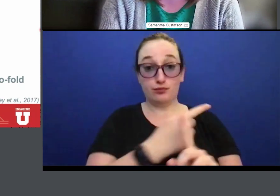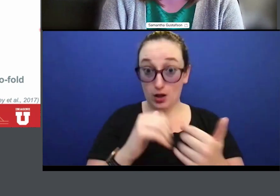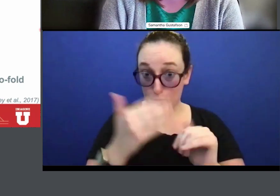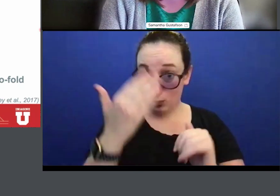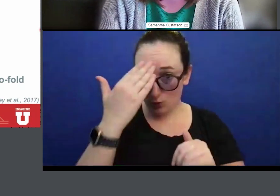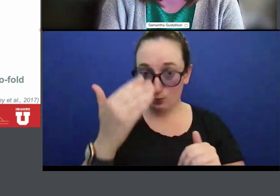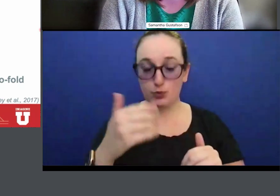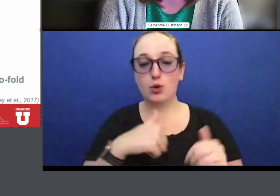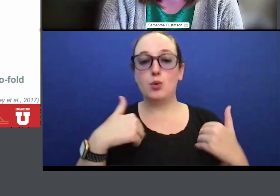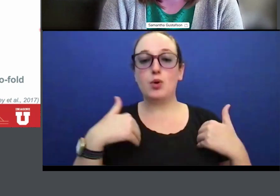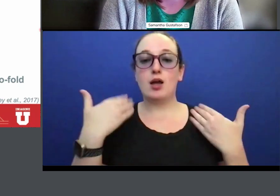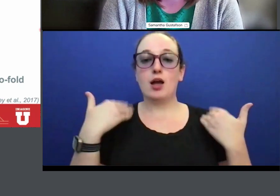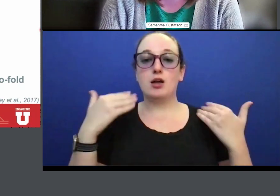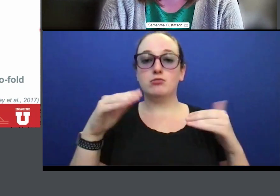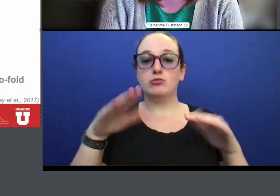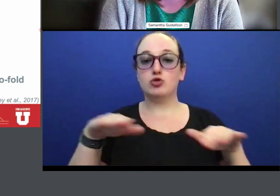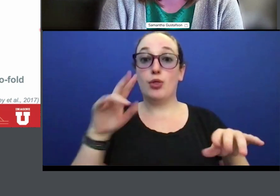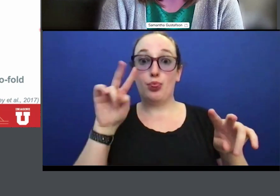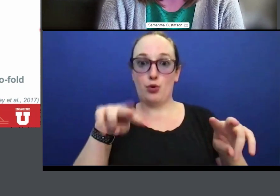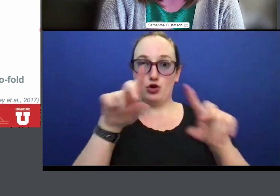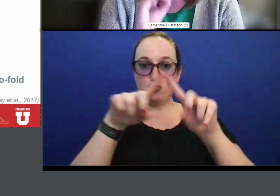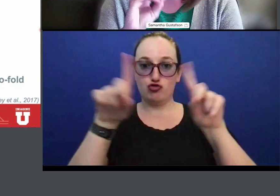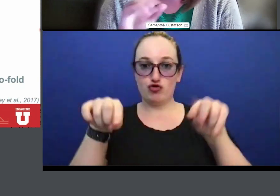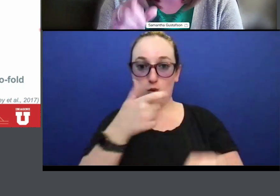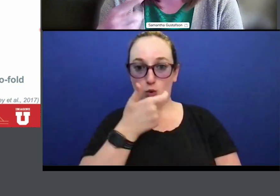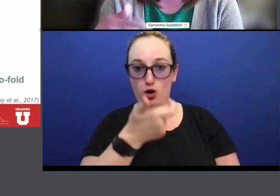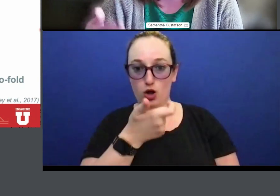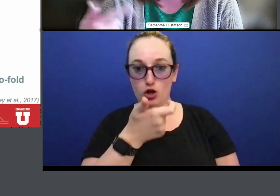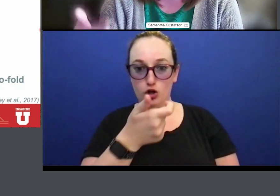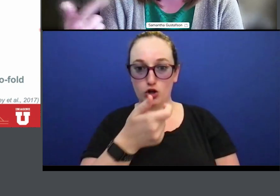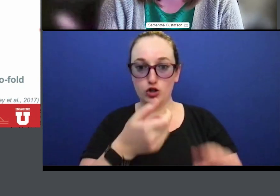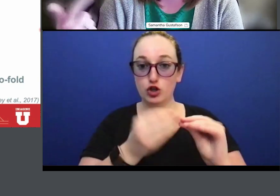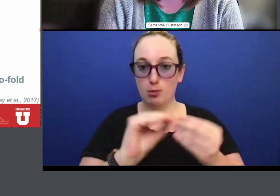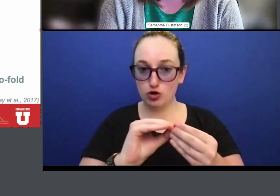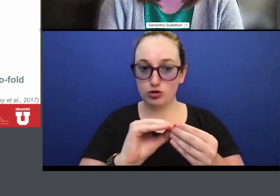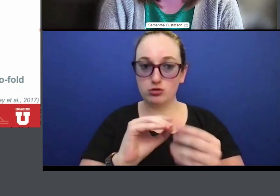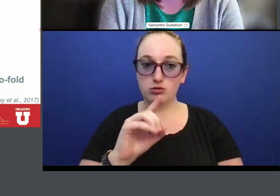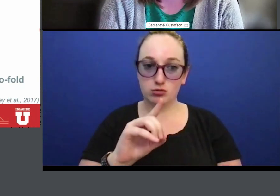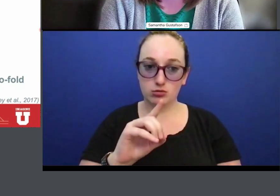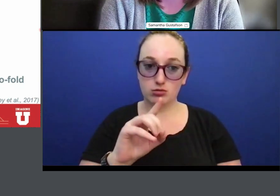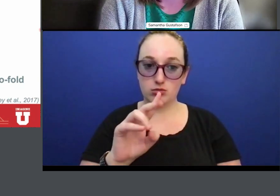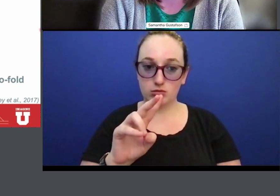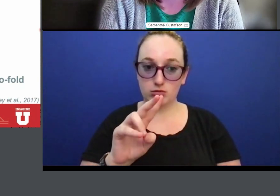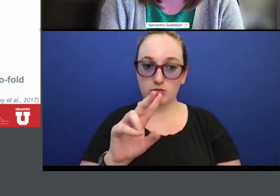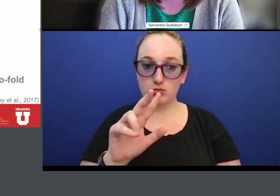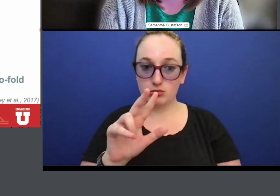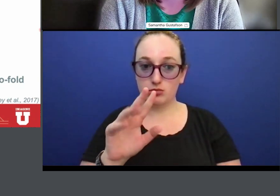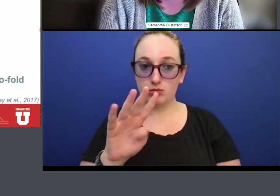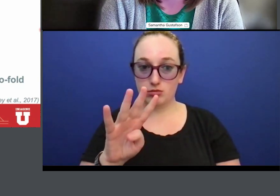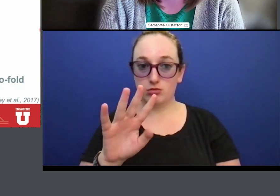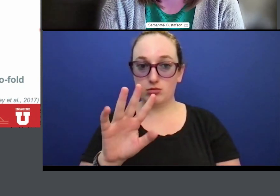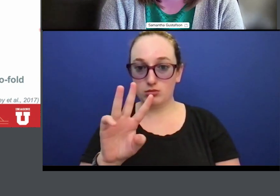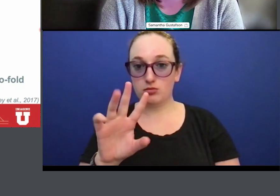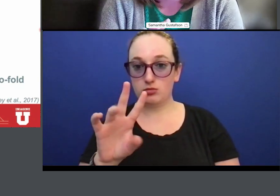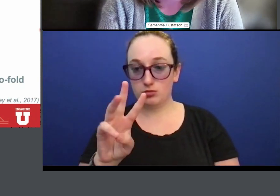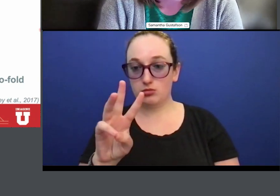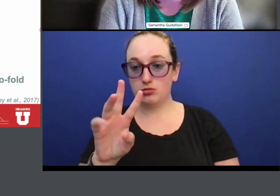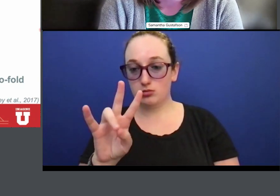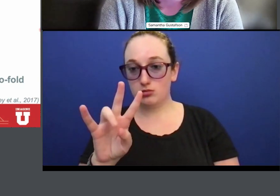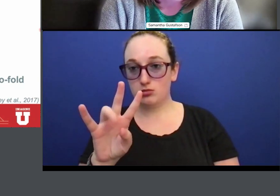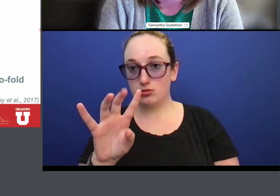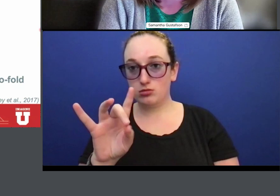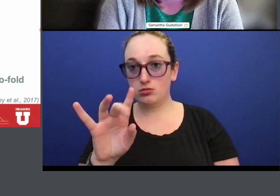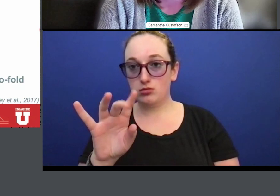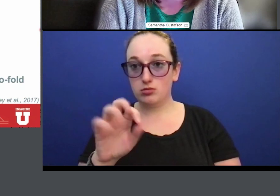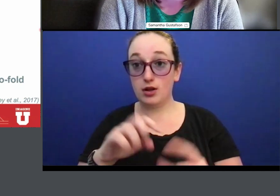was a non-listening task. They had to watch the numbers start ticking up in quantity on the screen, and then they had to push the space